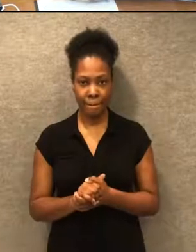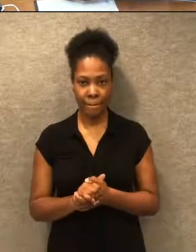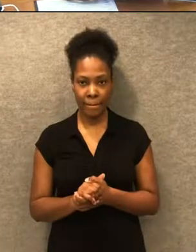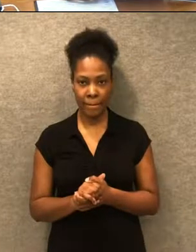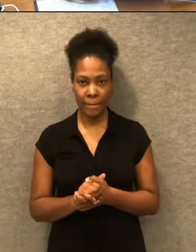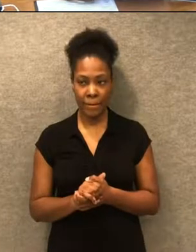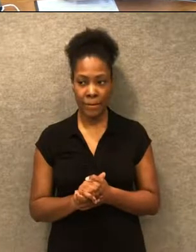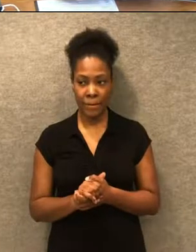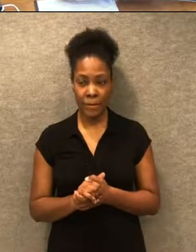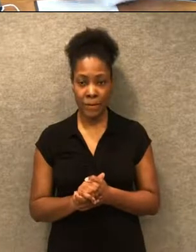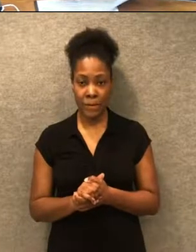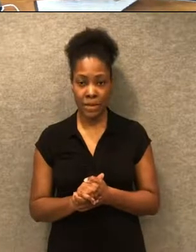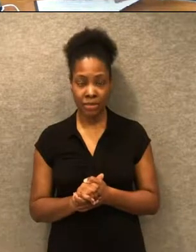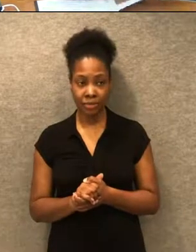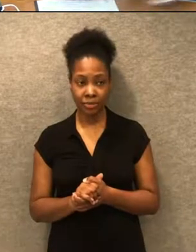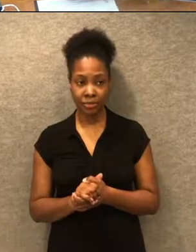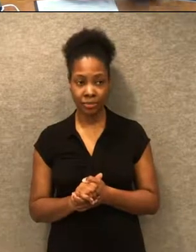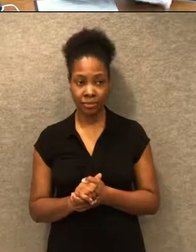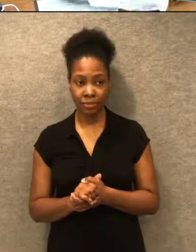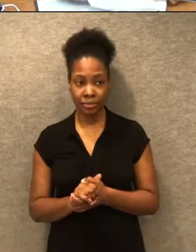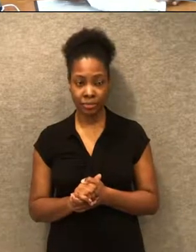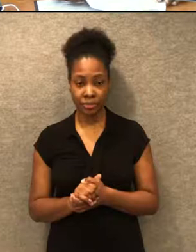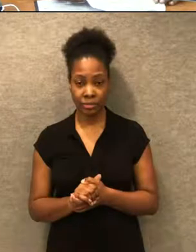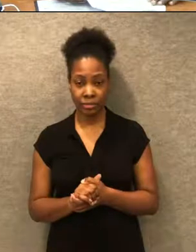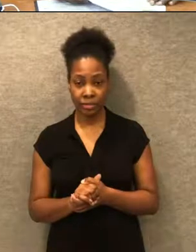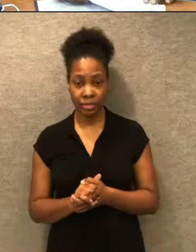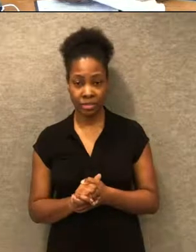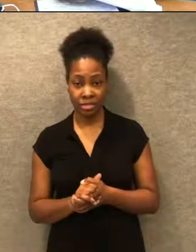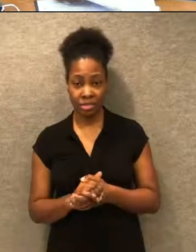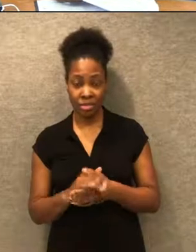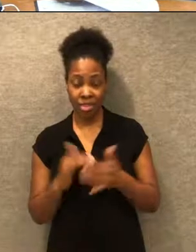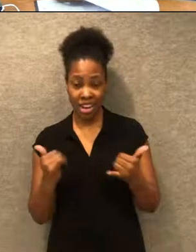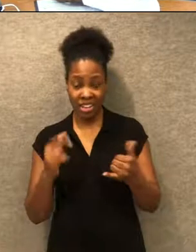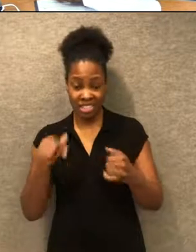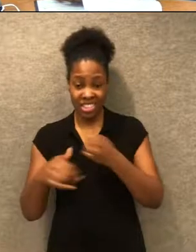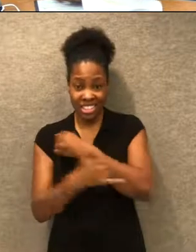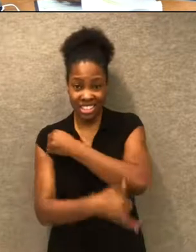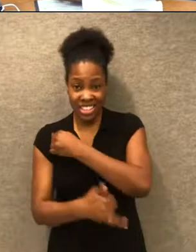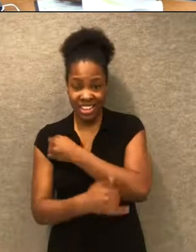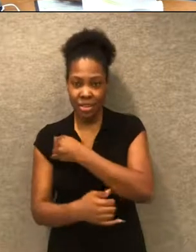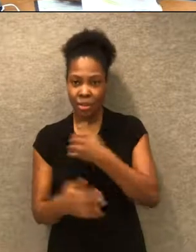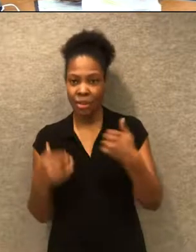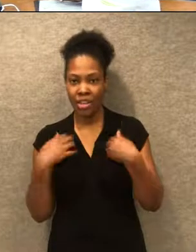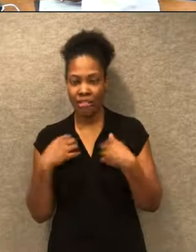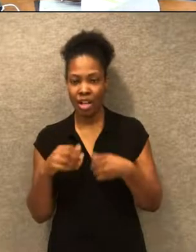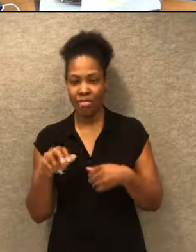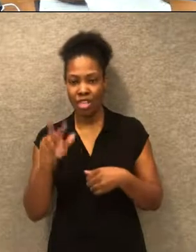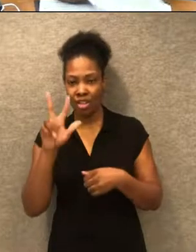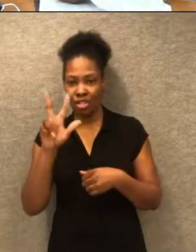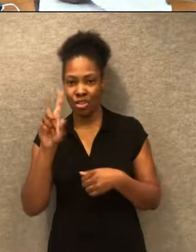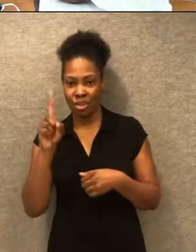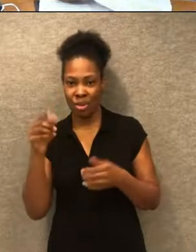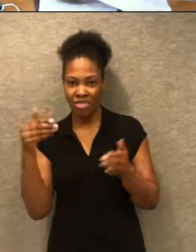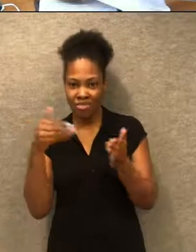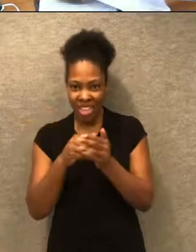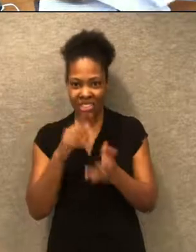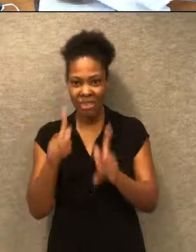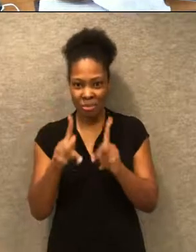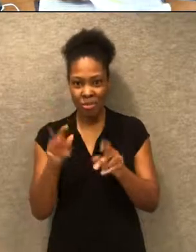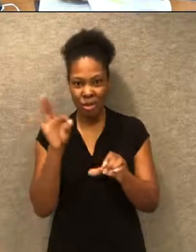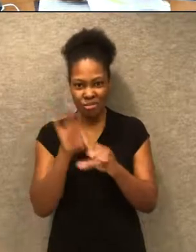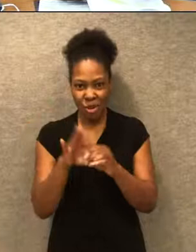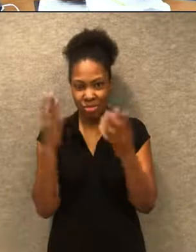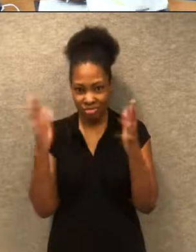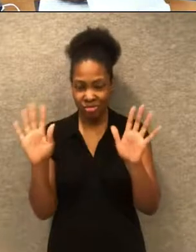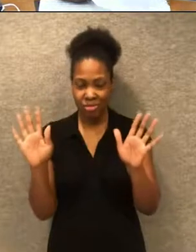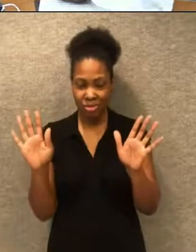Okay, great. And I just want to say already in Essex County, you know, over 31,000 people have already voted. Wow. And it is super